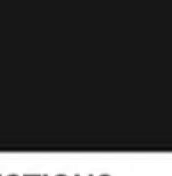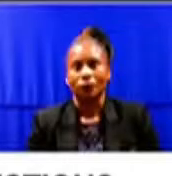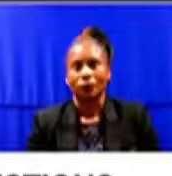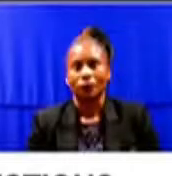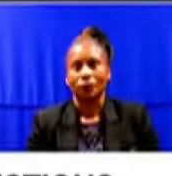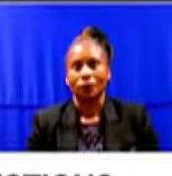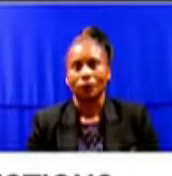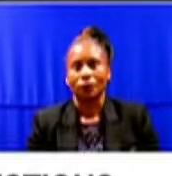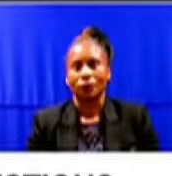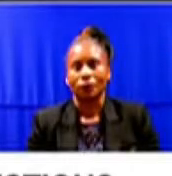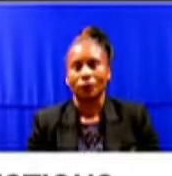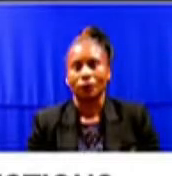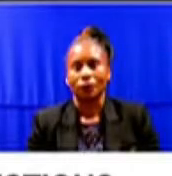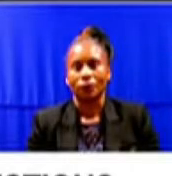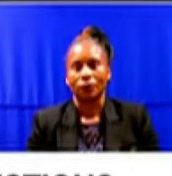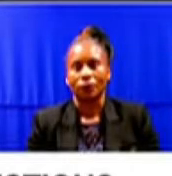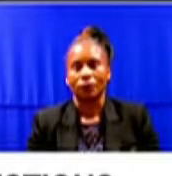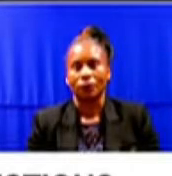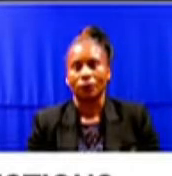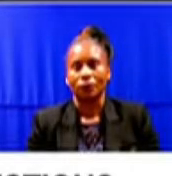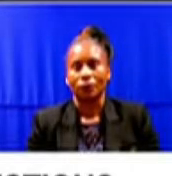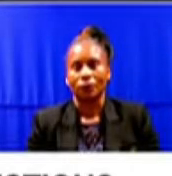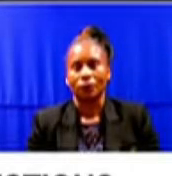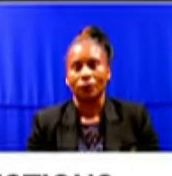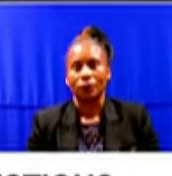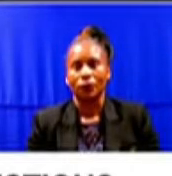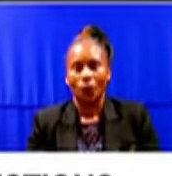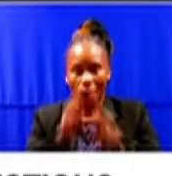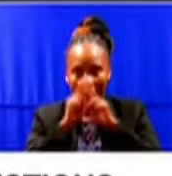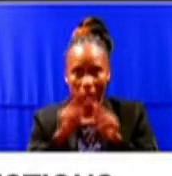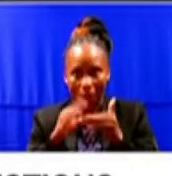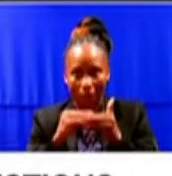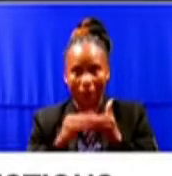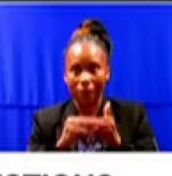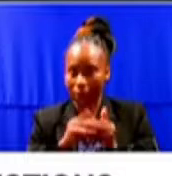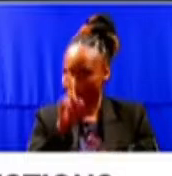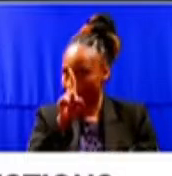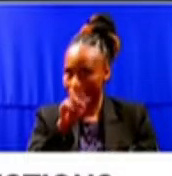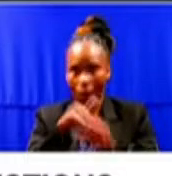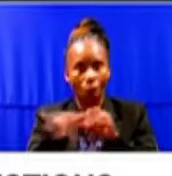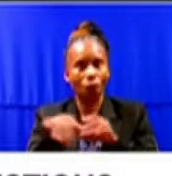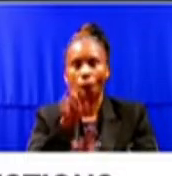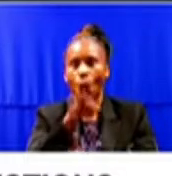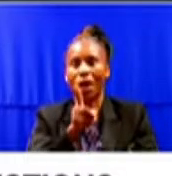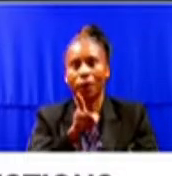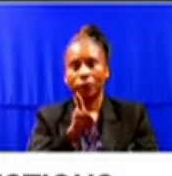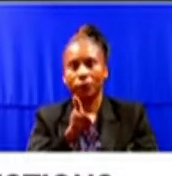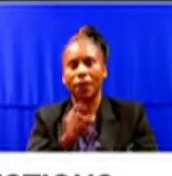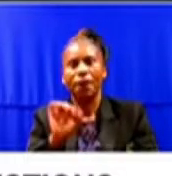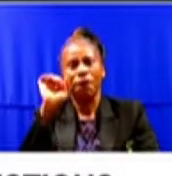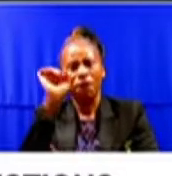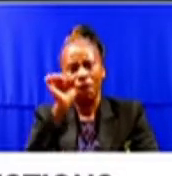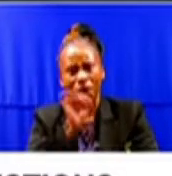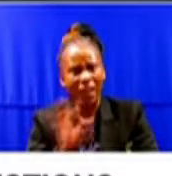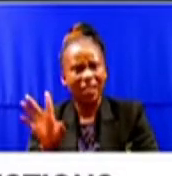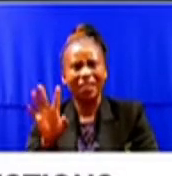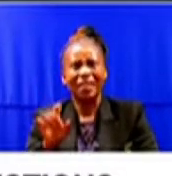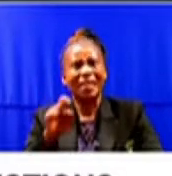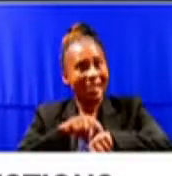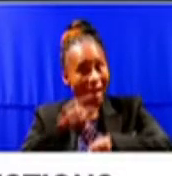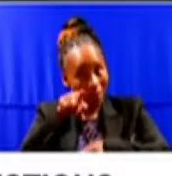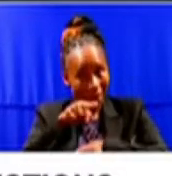You are out of order. Honorable members, you are out of order. Firstly, this time is not given by